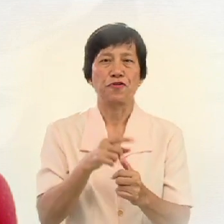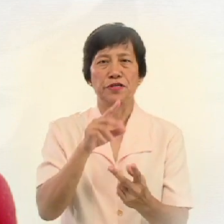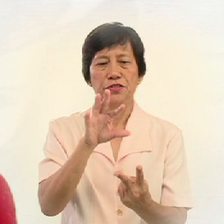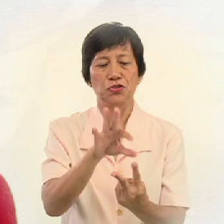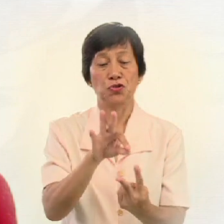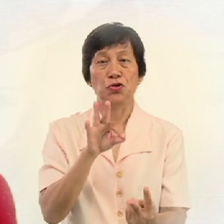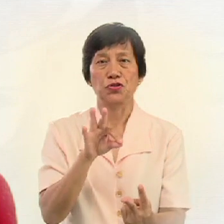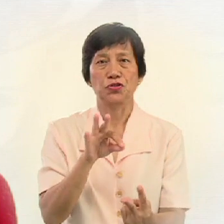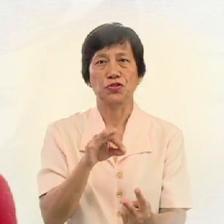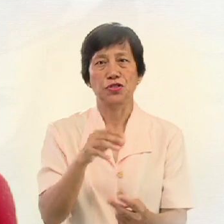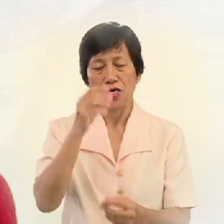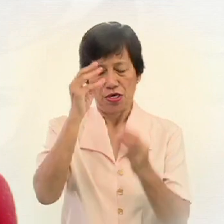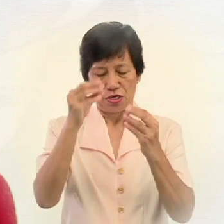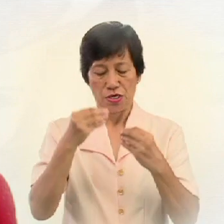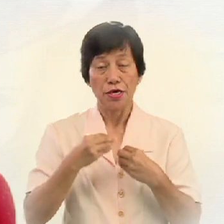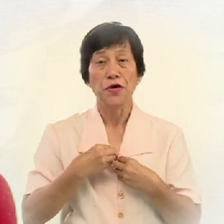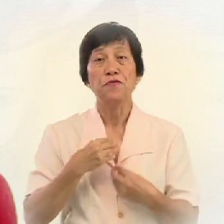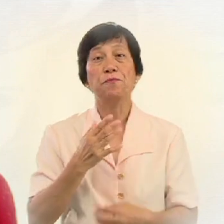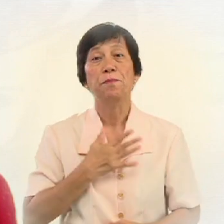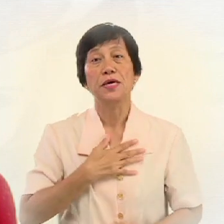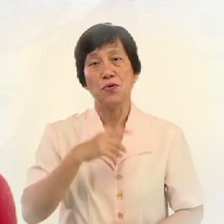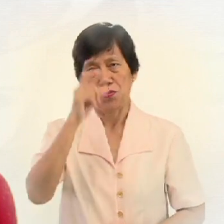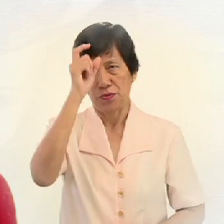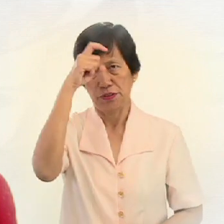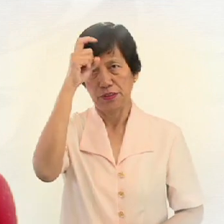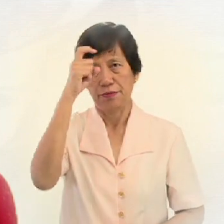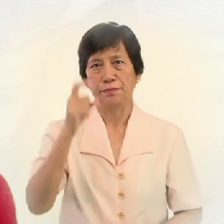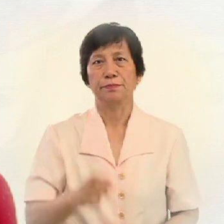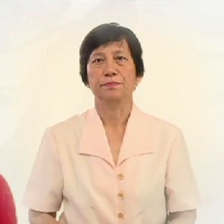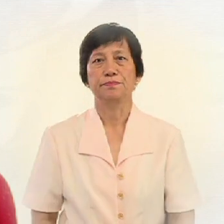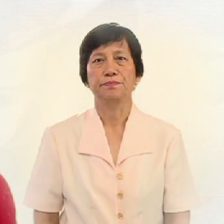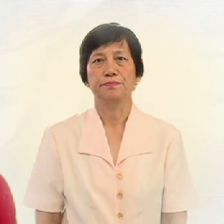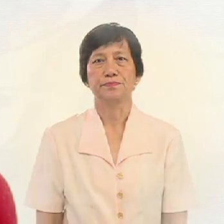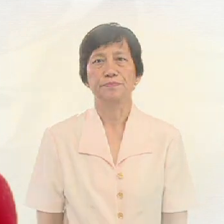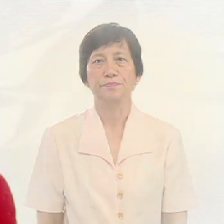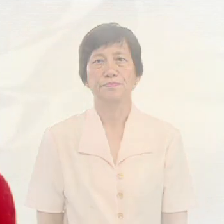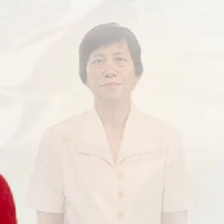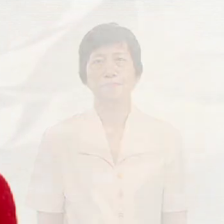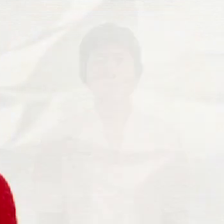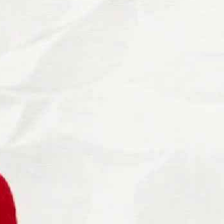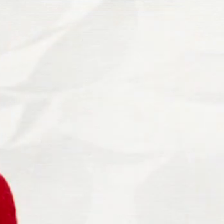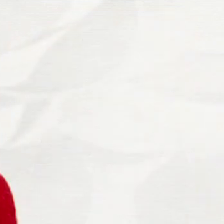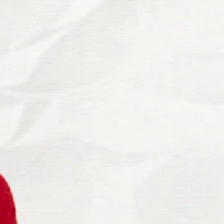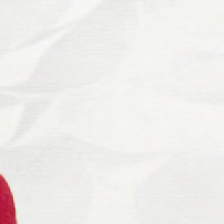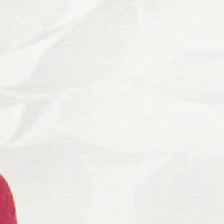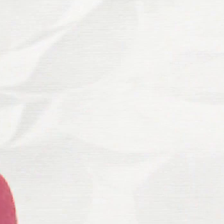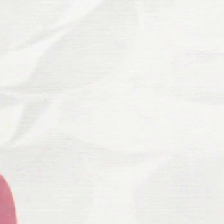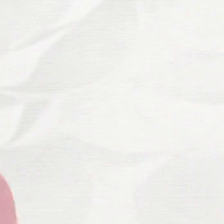for the best gift, the priority. Give me wisdom.